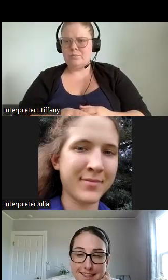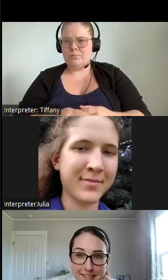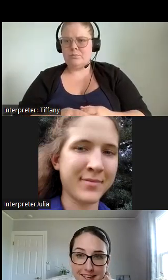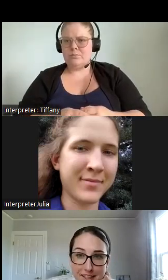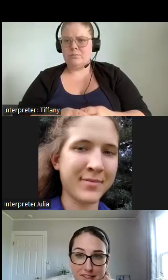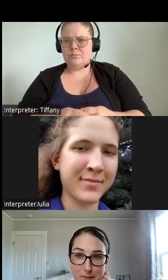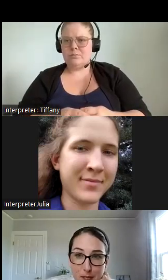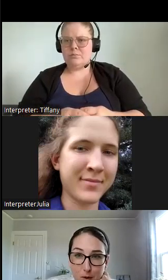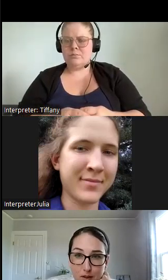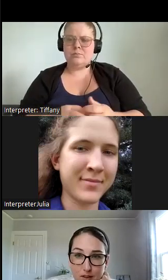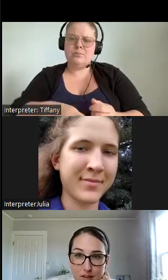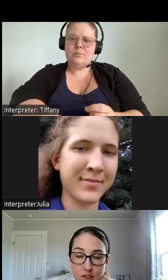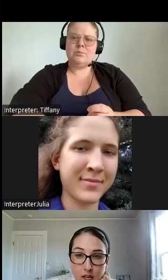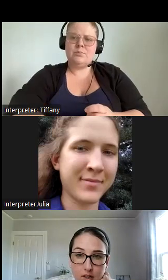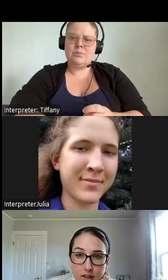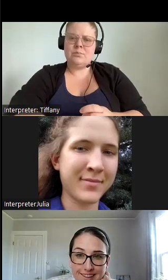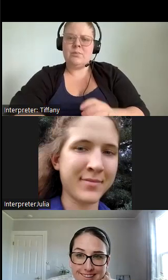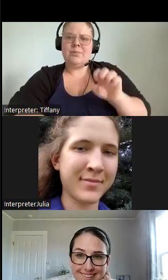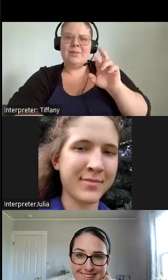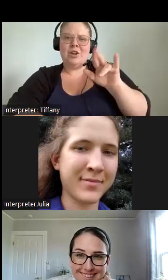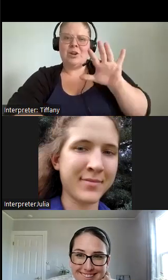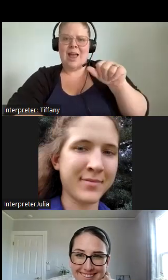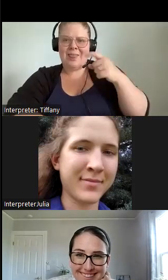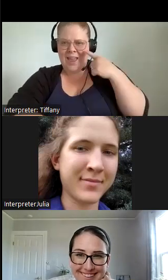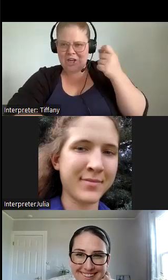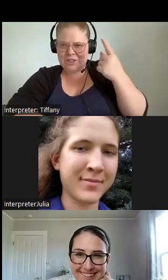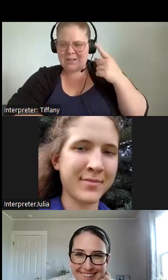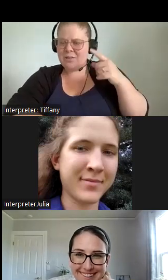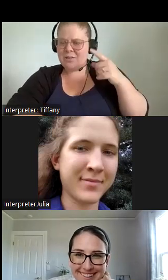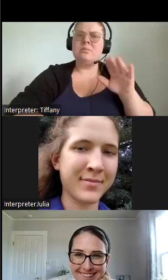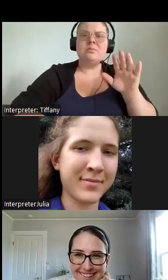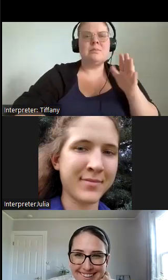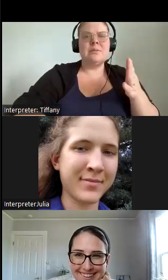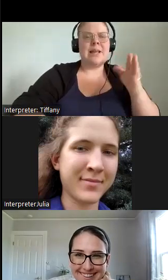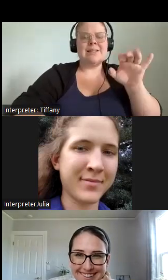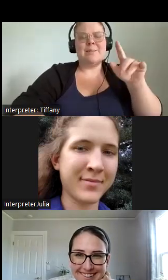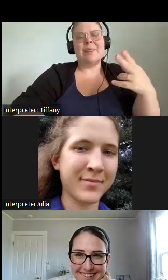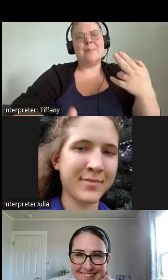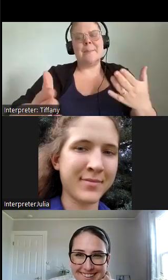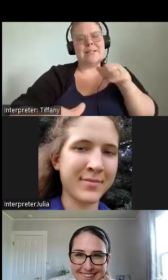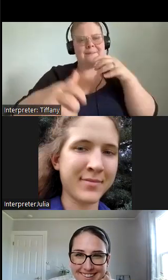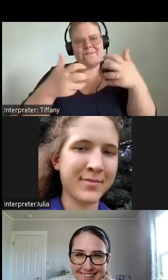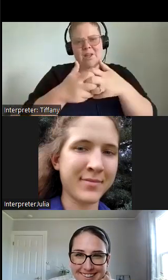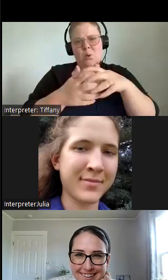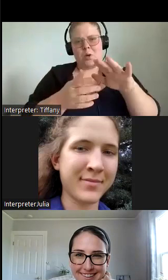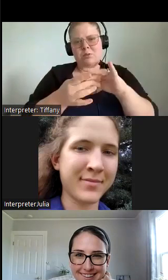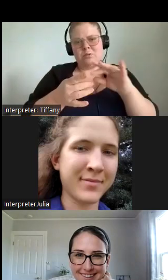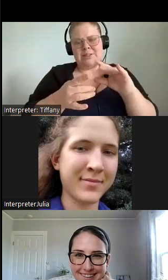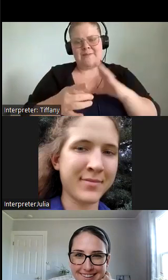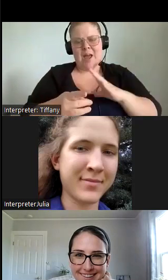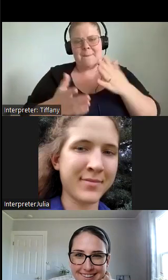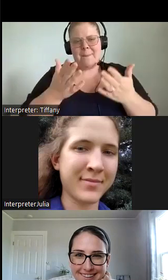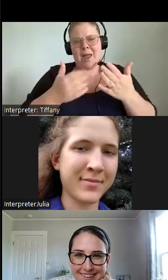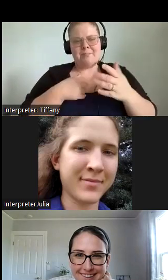I think I understand sorry. Yeah, I was gonna say, if this doesn't fit for what you're talking about here, it's fine. Just let me know. Maybe